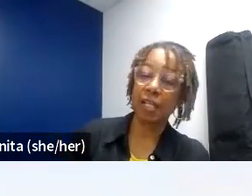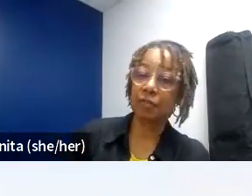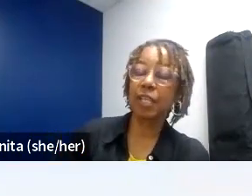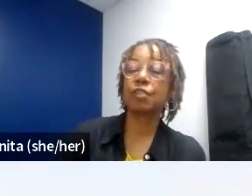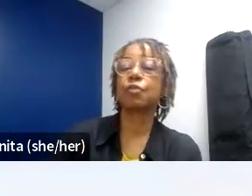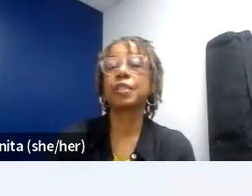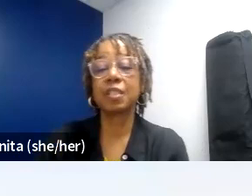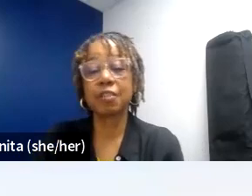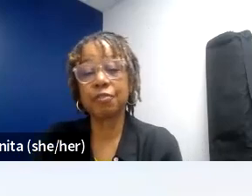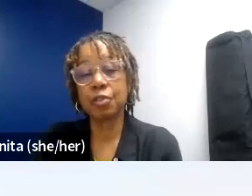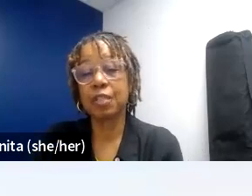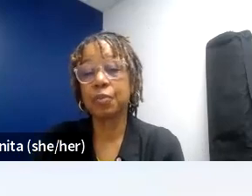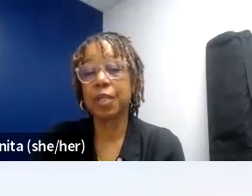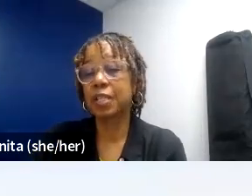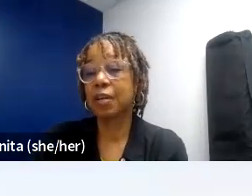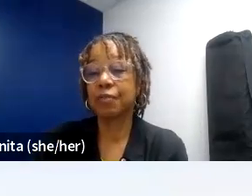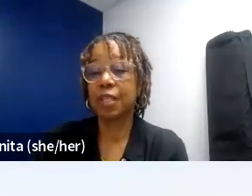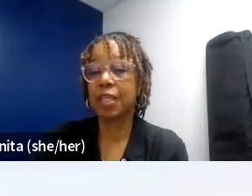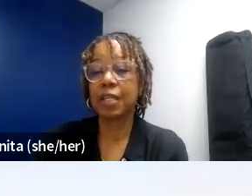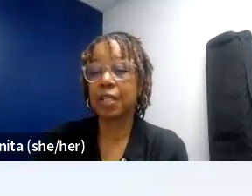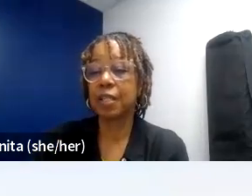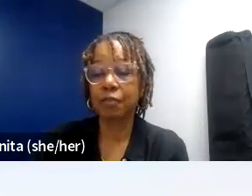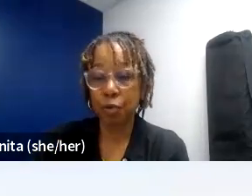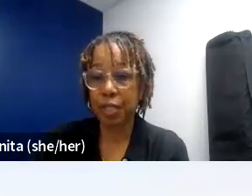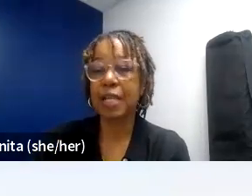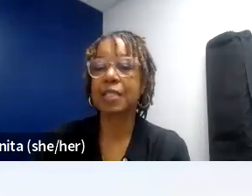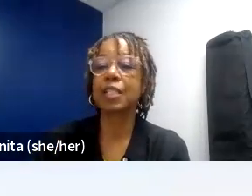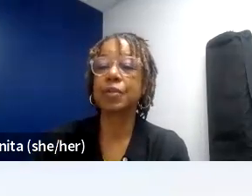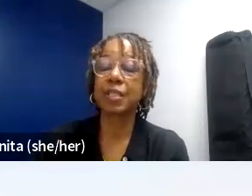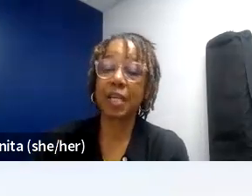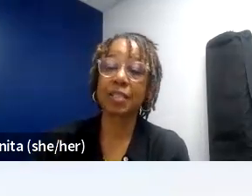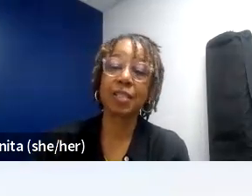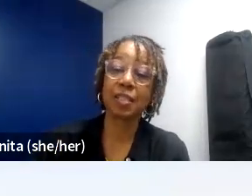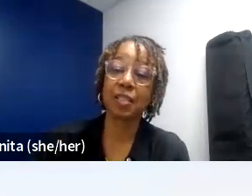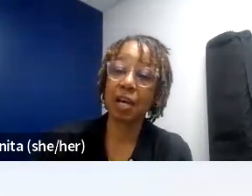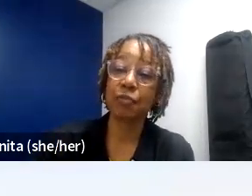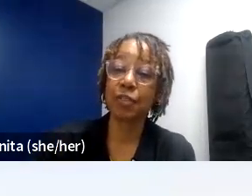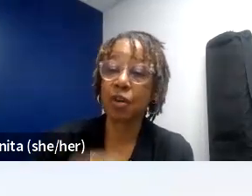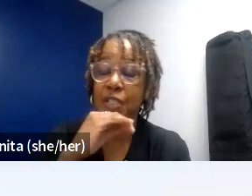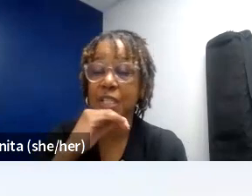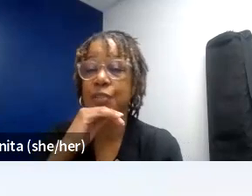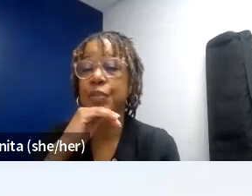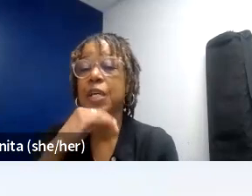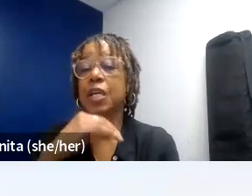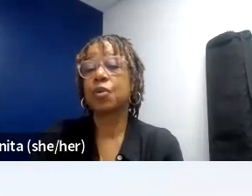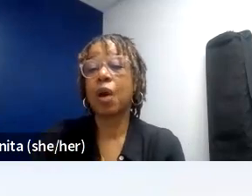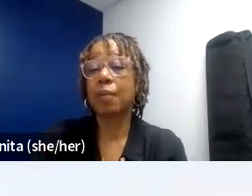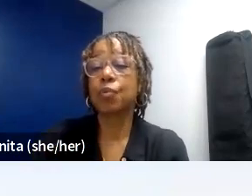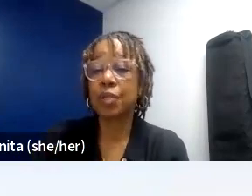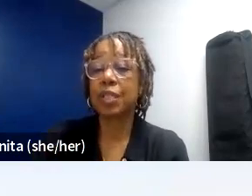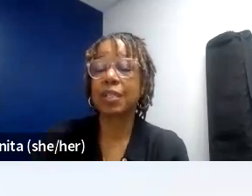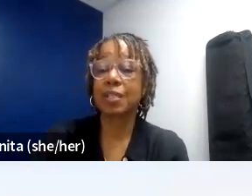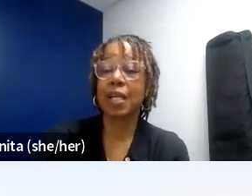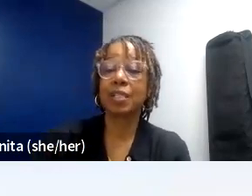and elevating the voices of folks living with HIV, and a lot of organizing here in Texas and in the South and across the country. So